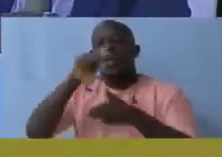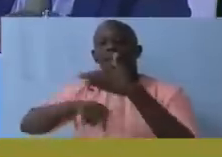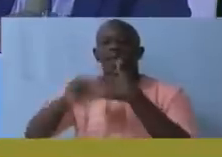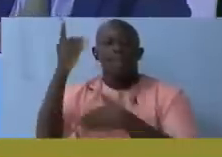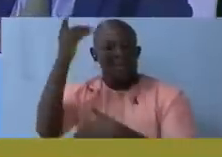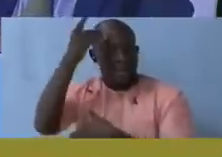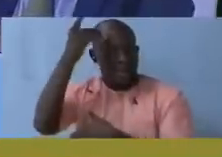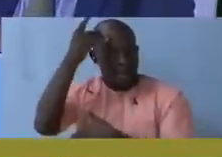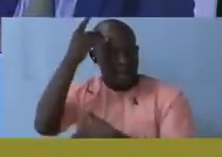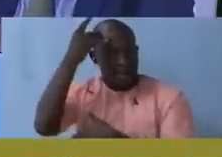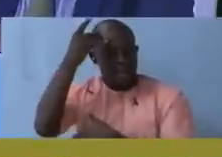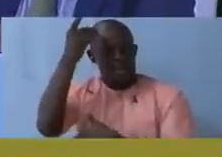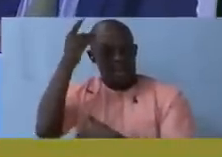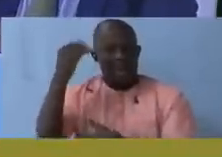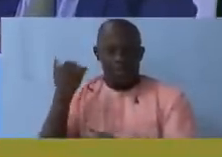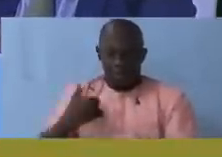confirmation.